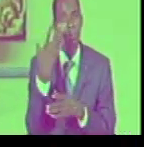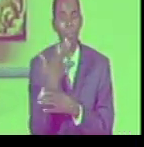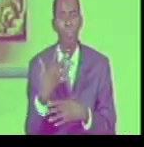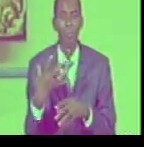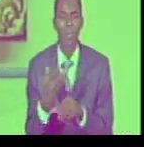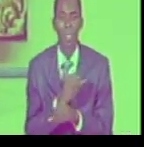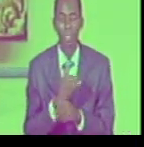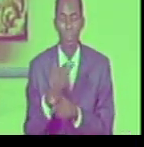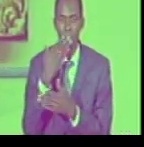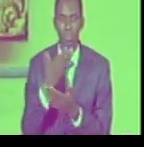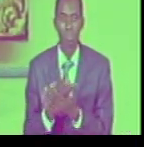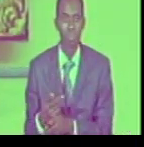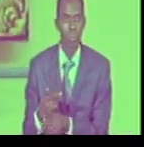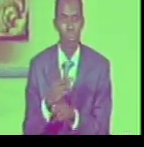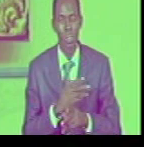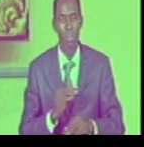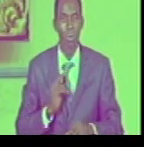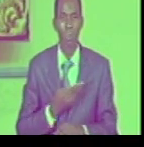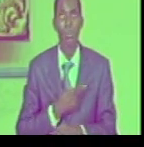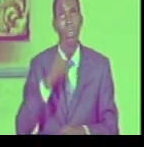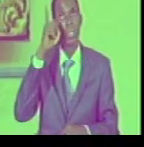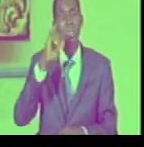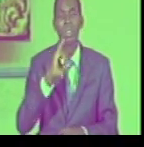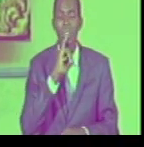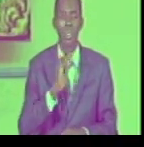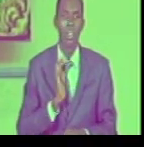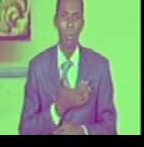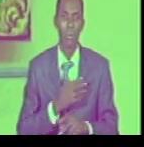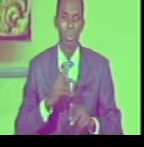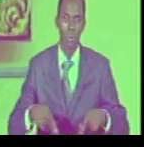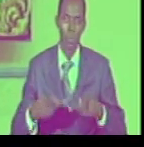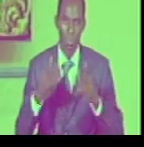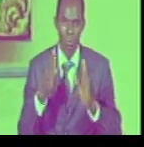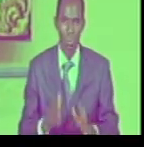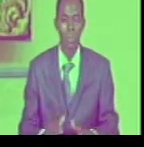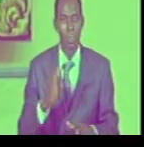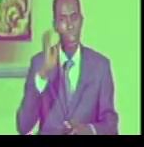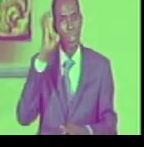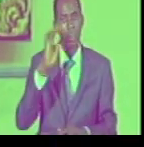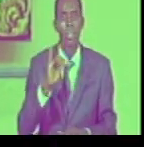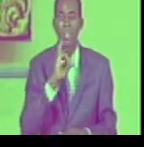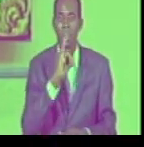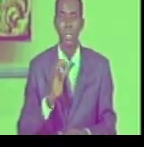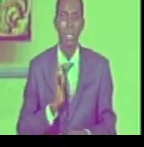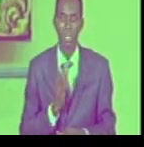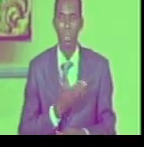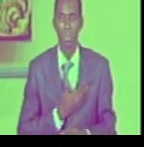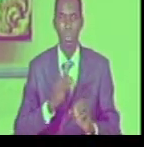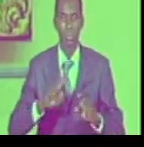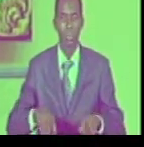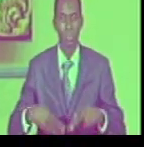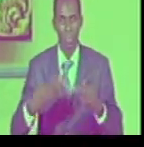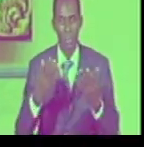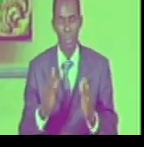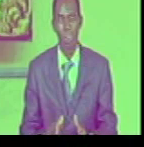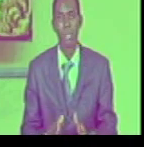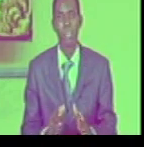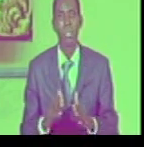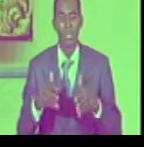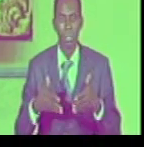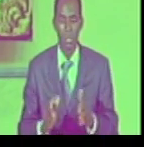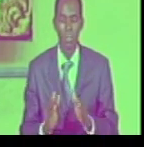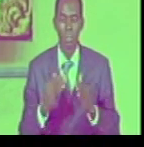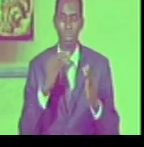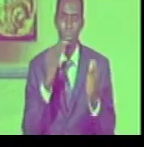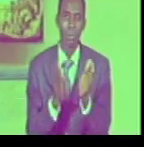of us. He's been our supply. He's been our shepherd. He's been our provider. Let's glorify and praise the name